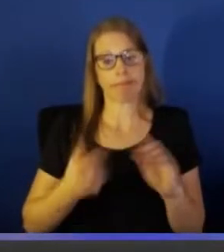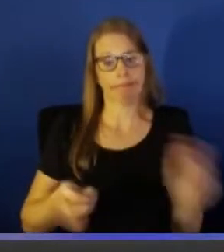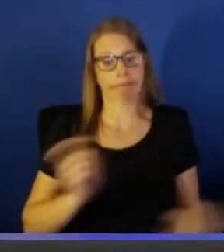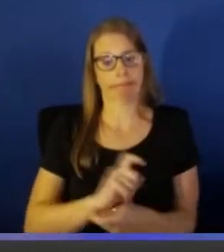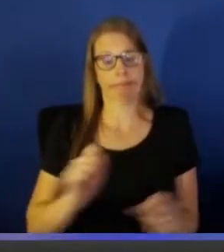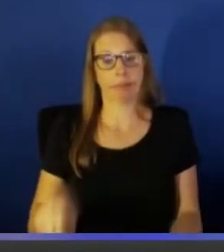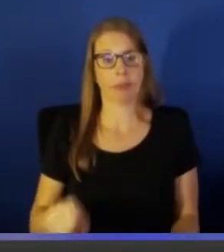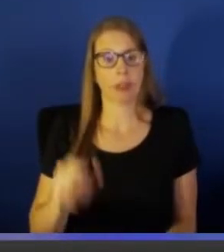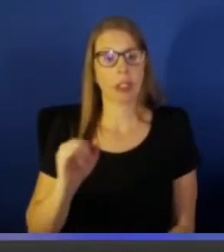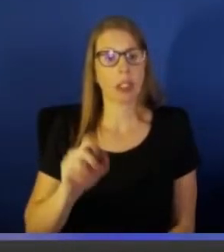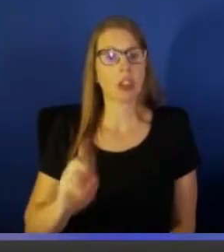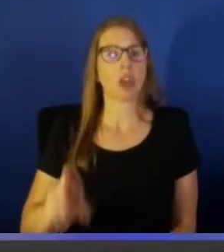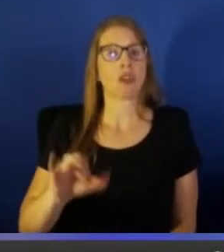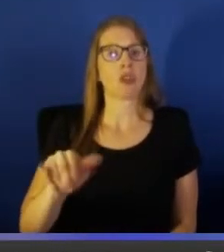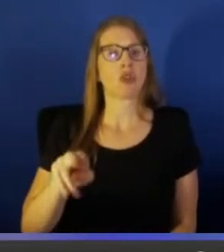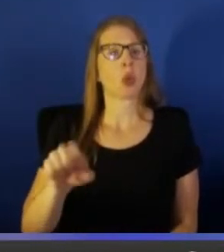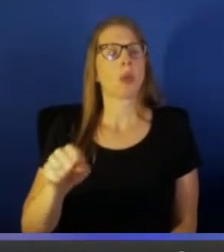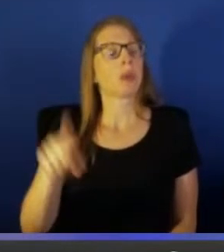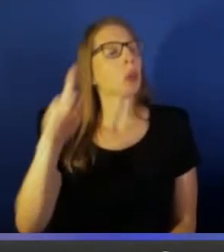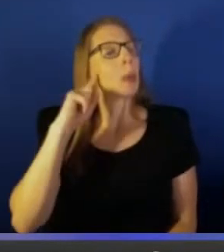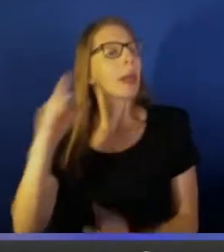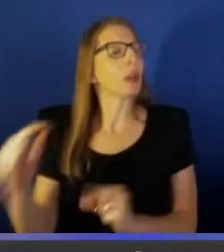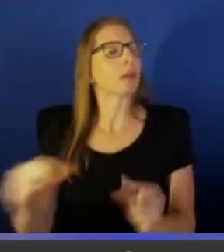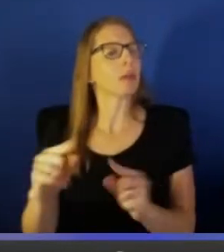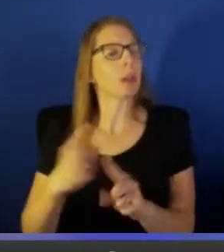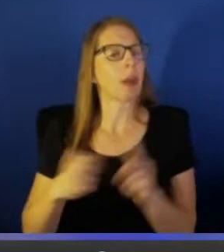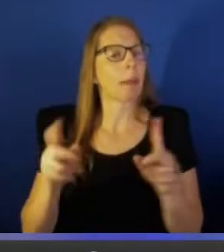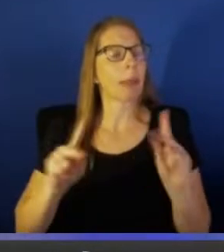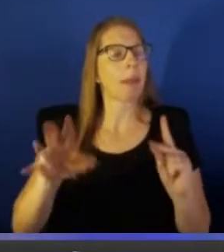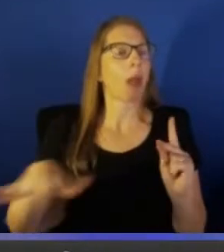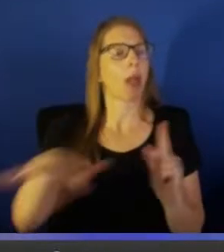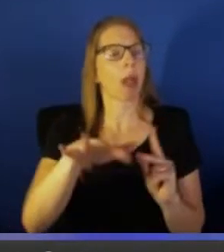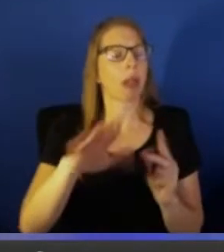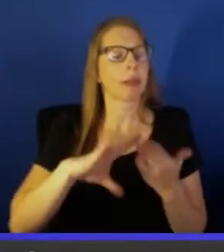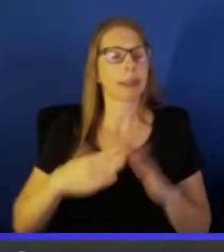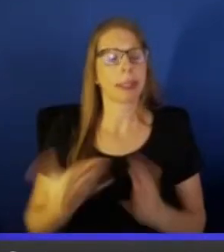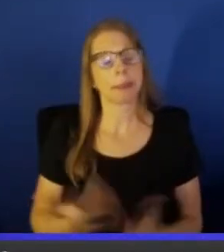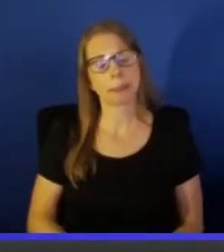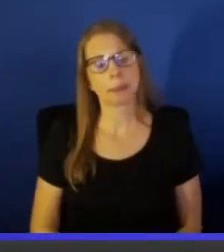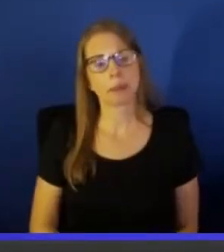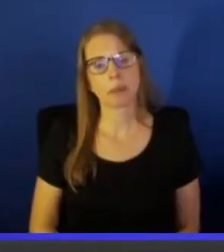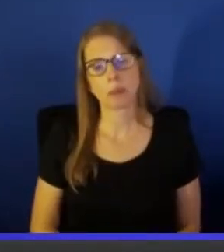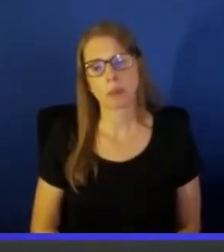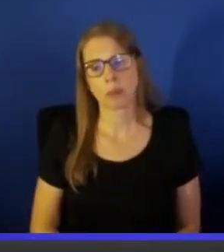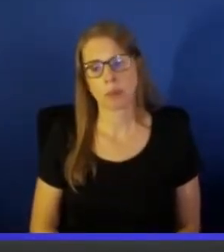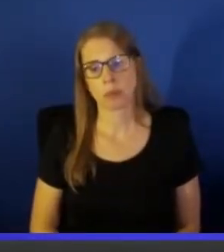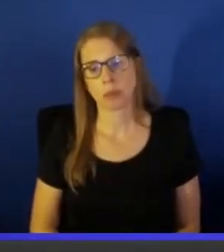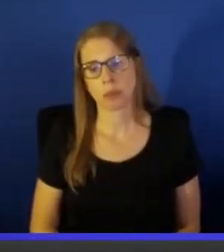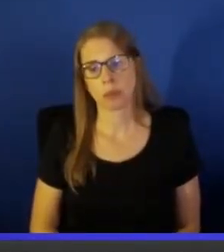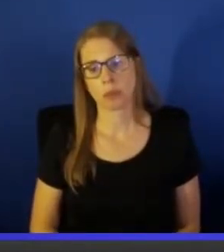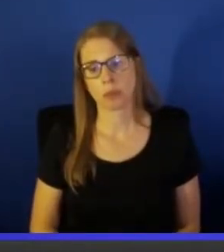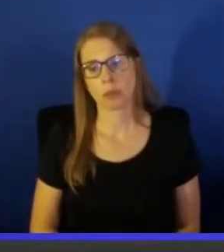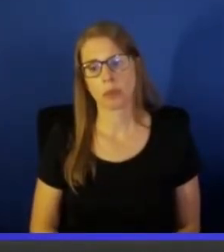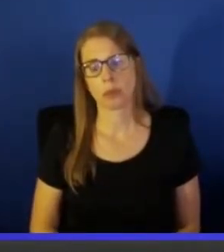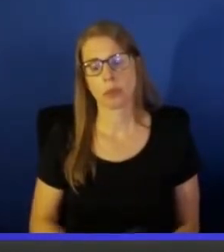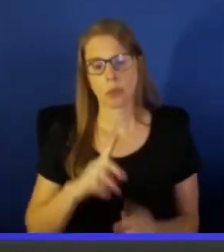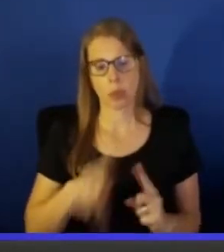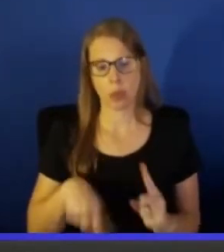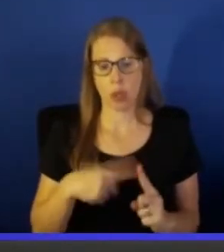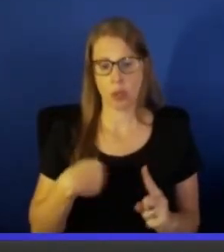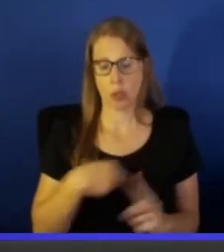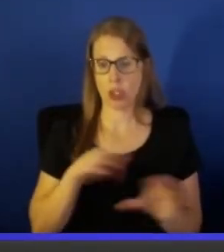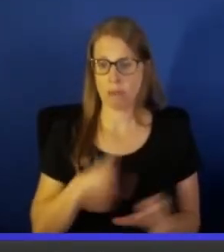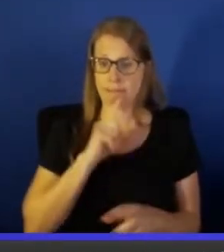what can you add? What do you hear from folks out in our city? Yeah, I hear that when we do actual things that change